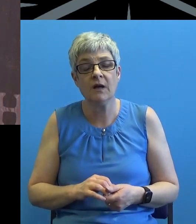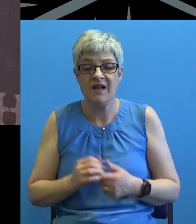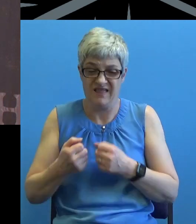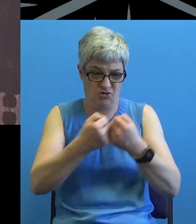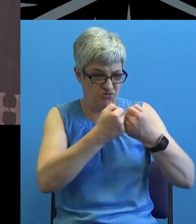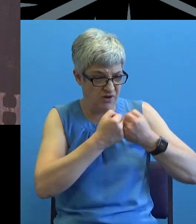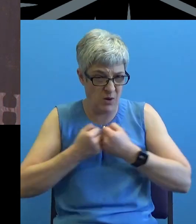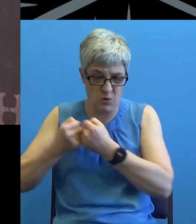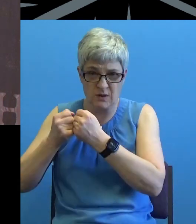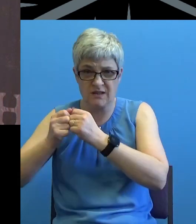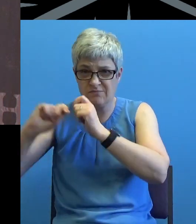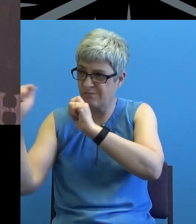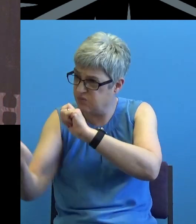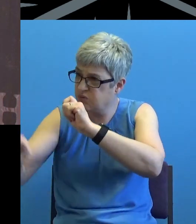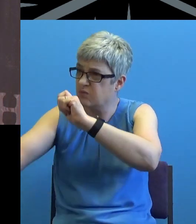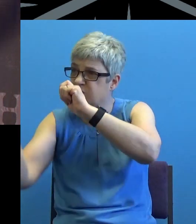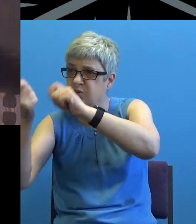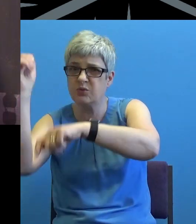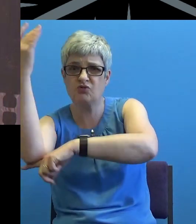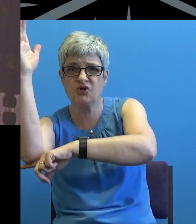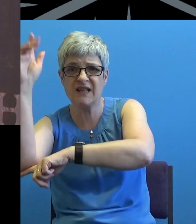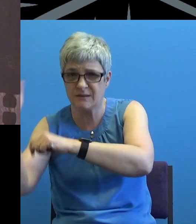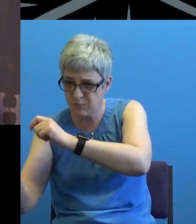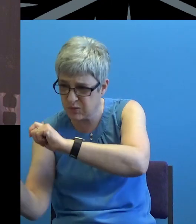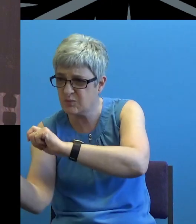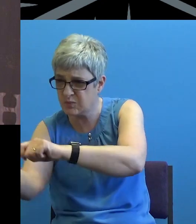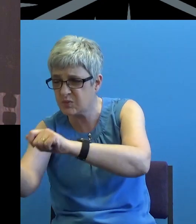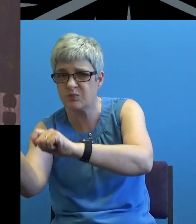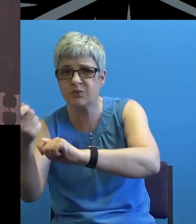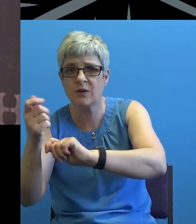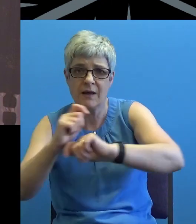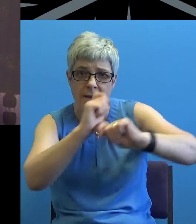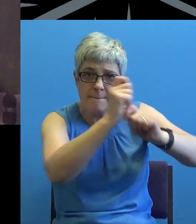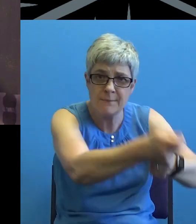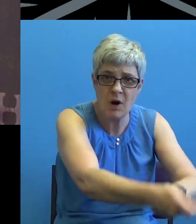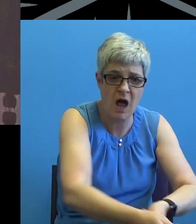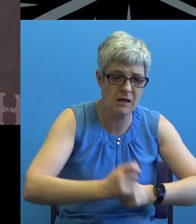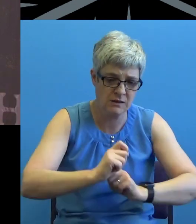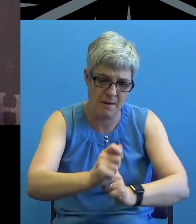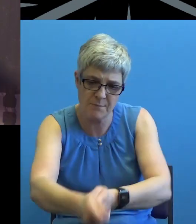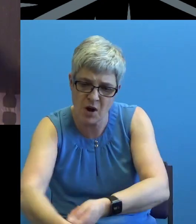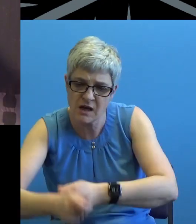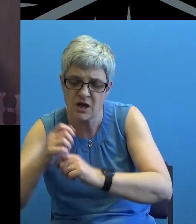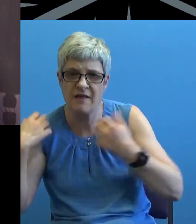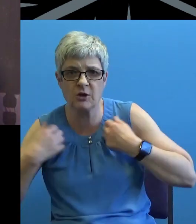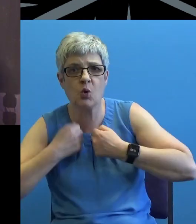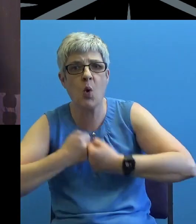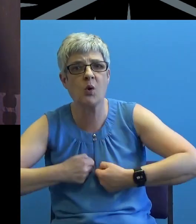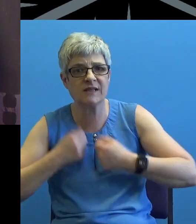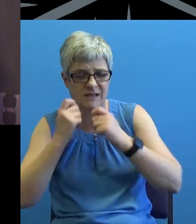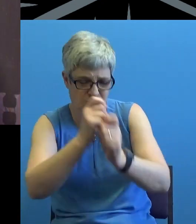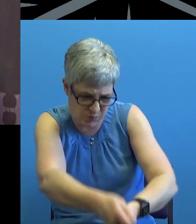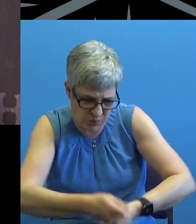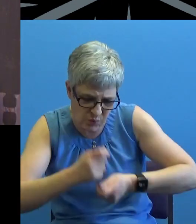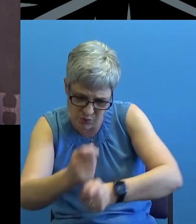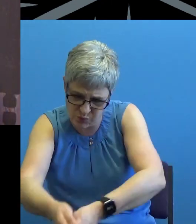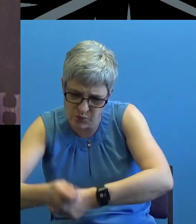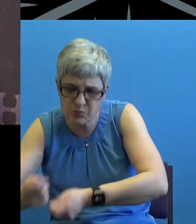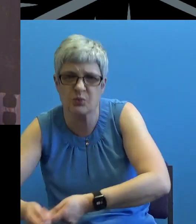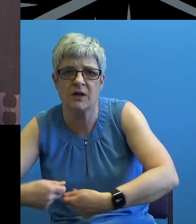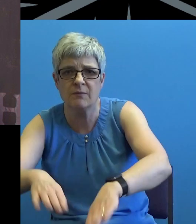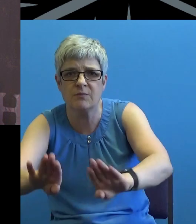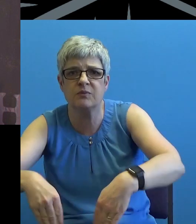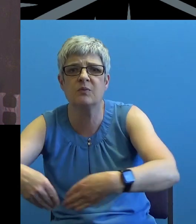The crowd cut down branches from trees and put these and coats down before